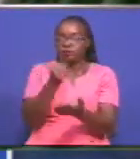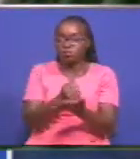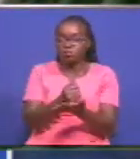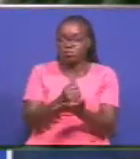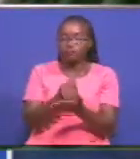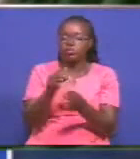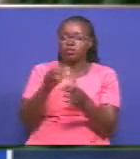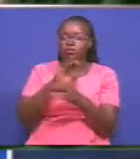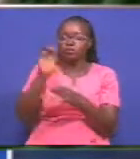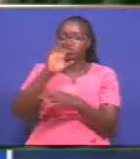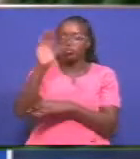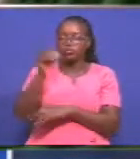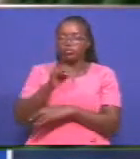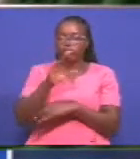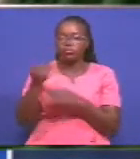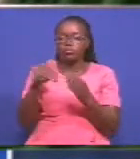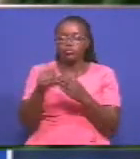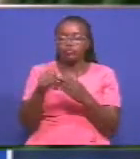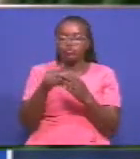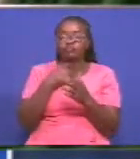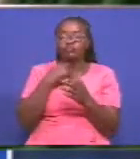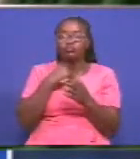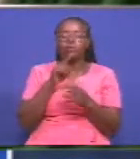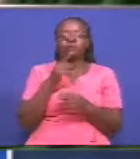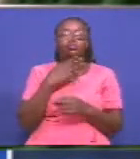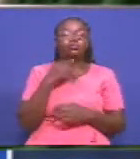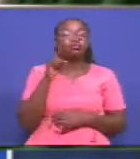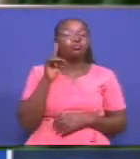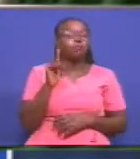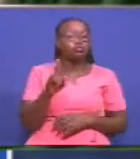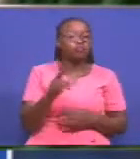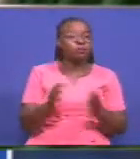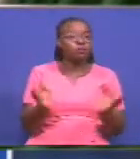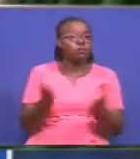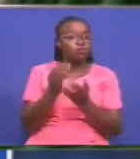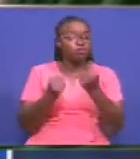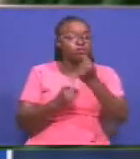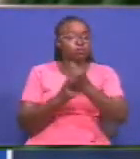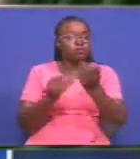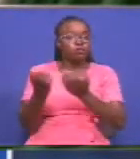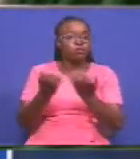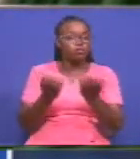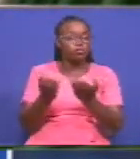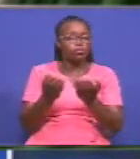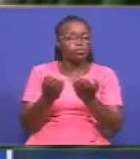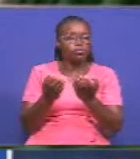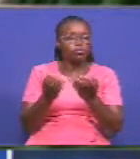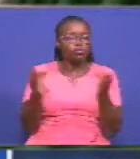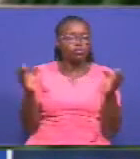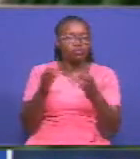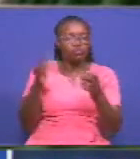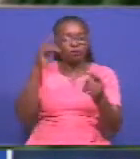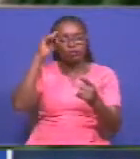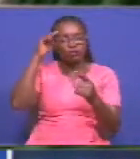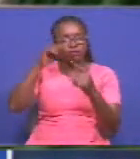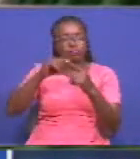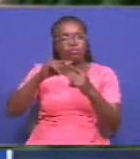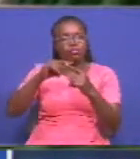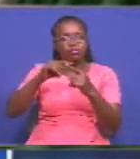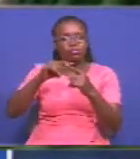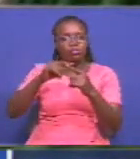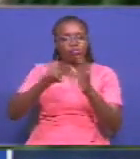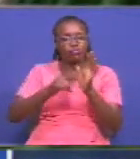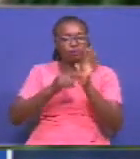common desire to promote and support the business community, an objective that